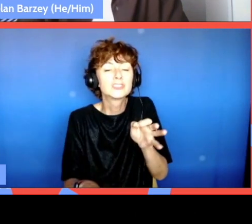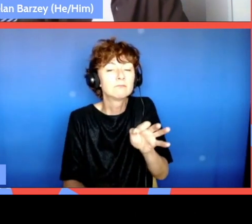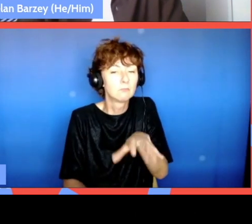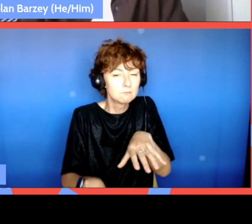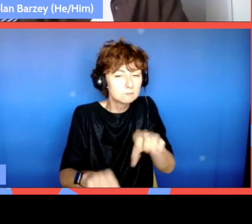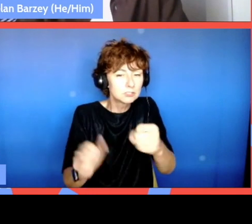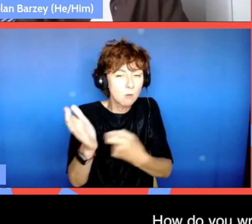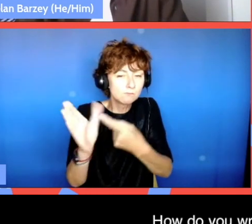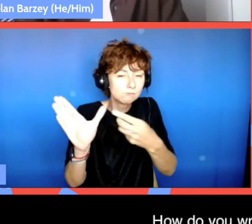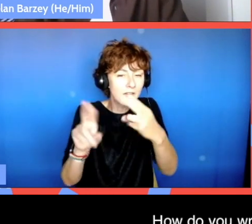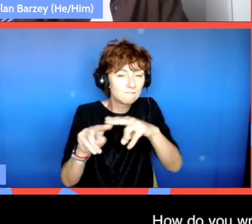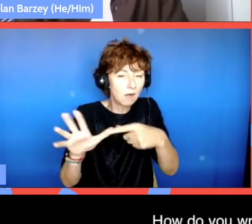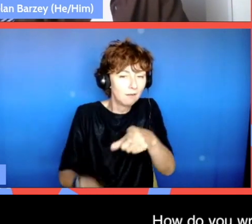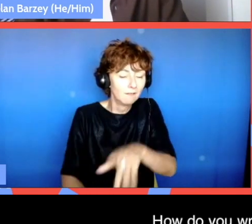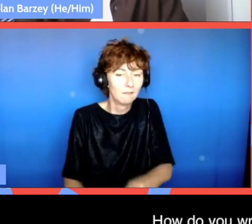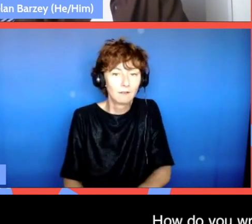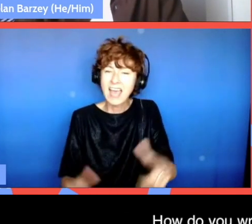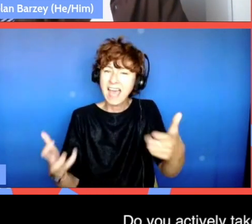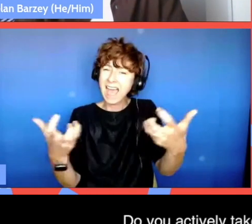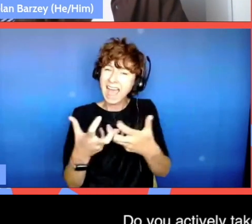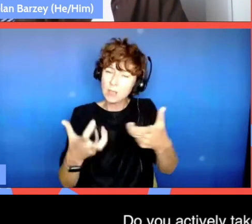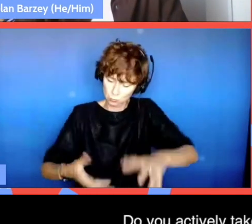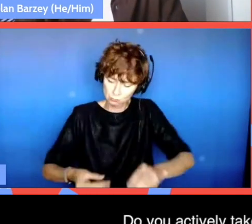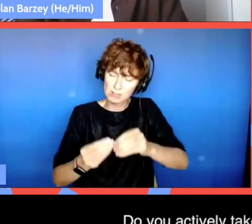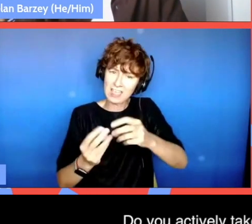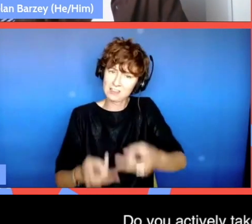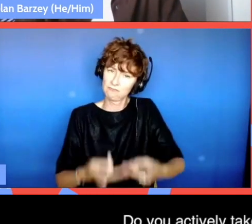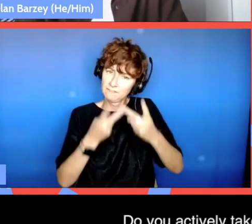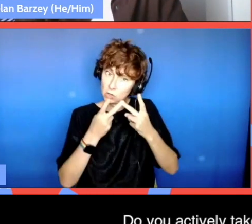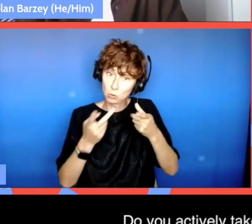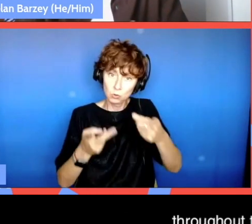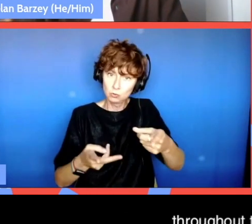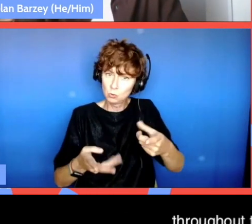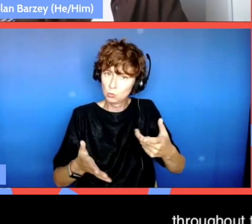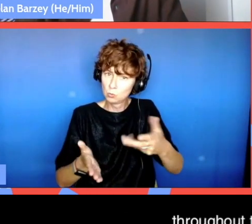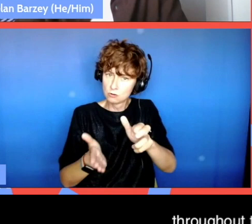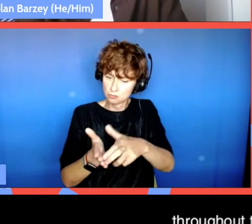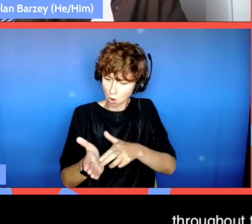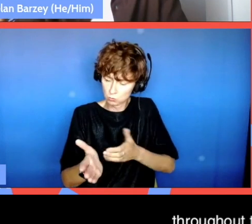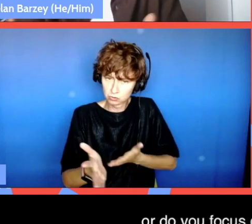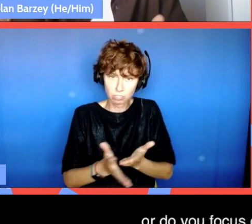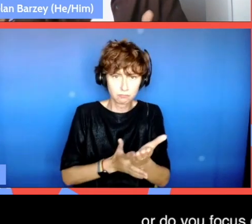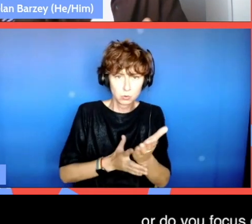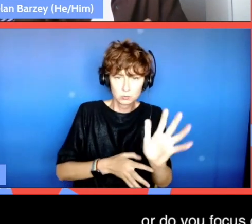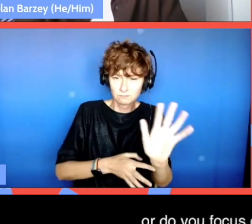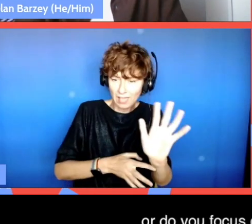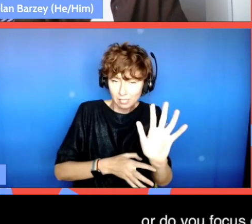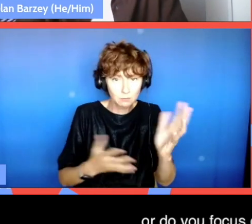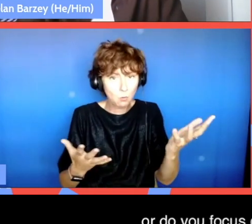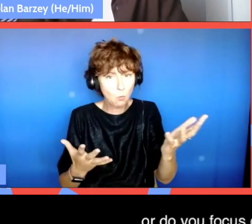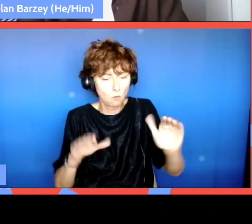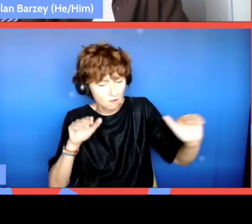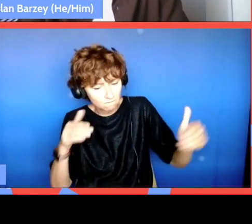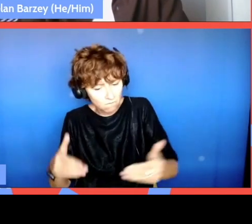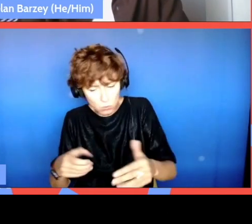Rafa. How do you write your reviews? Do you actively take notes at the cinema throughout the whole film, or do you focus on certain